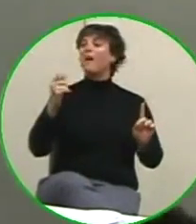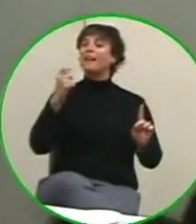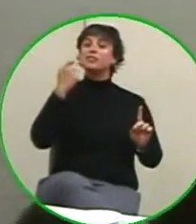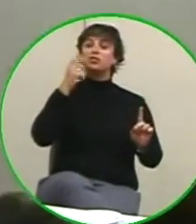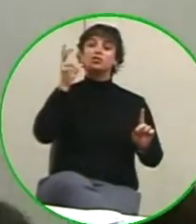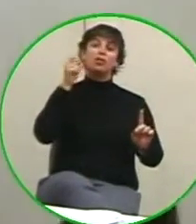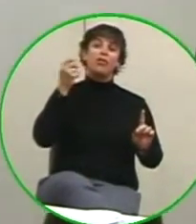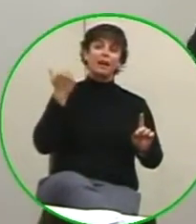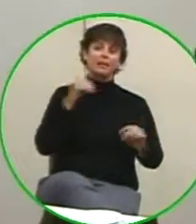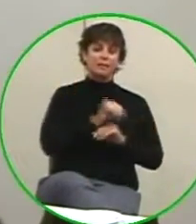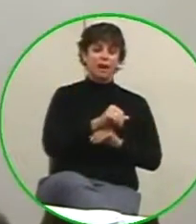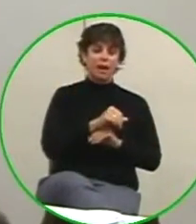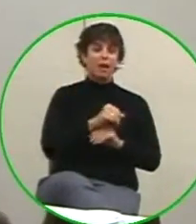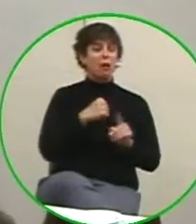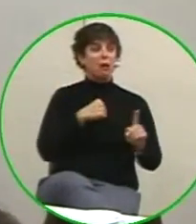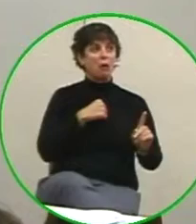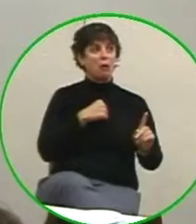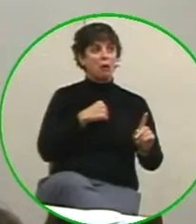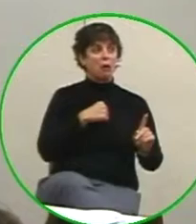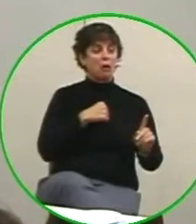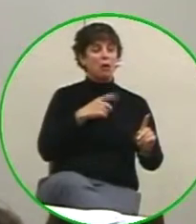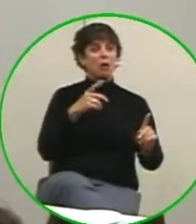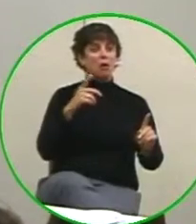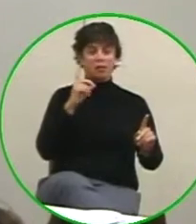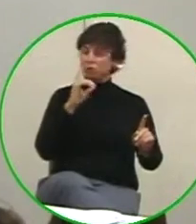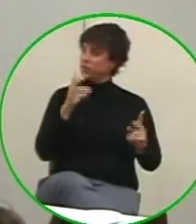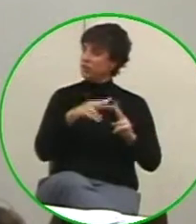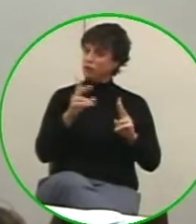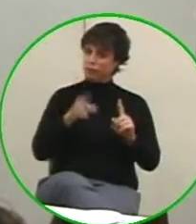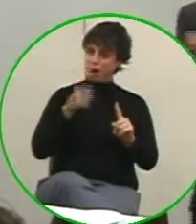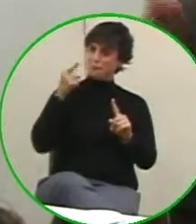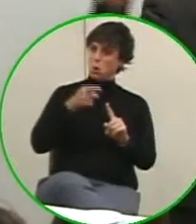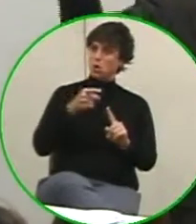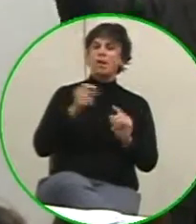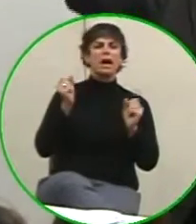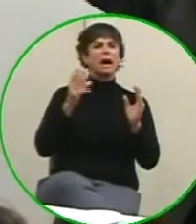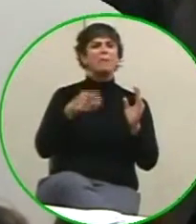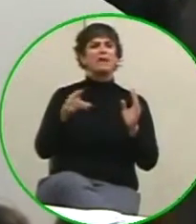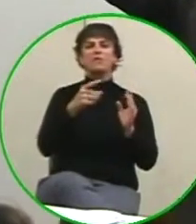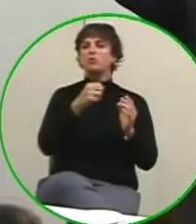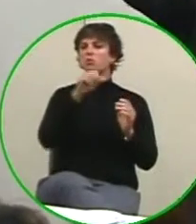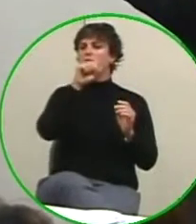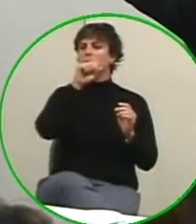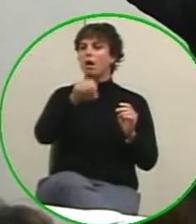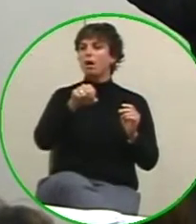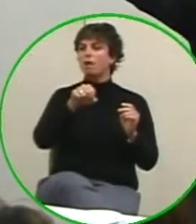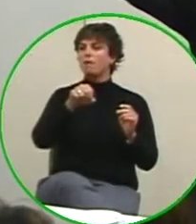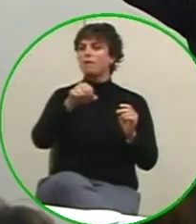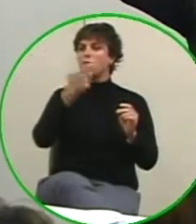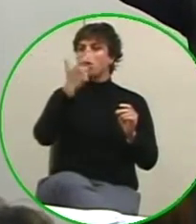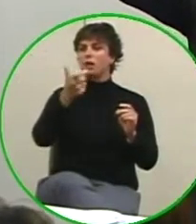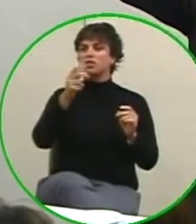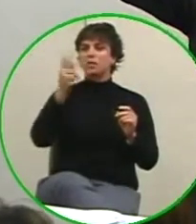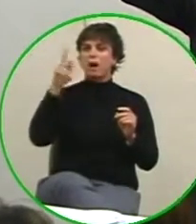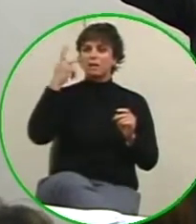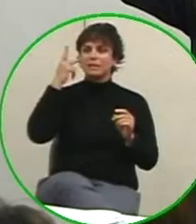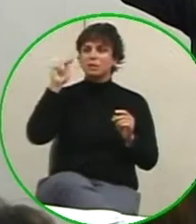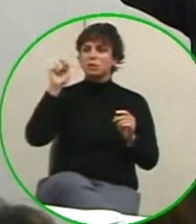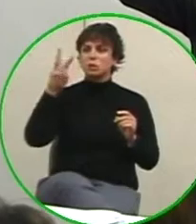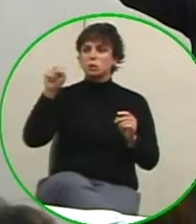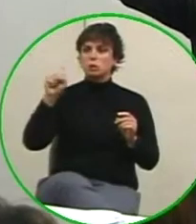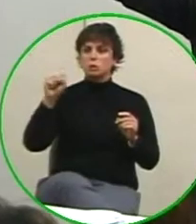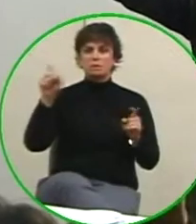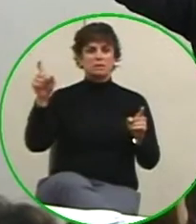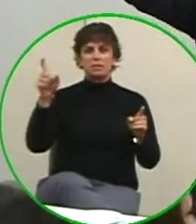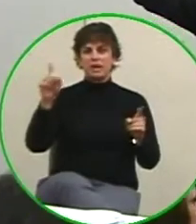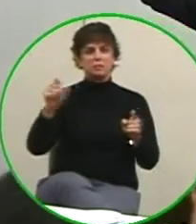that I thought was very succinct and very on point. How many of you love watching politics in the news? There's got to be